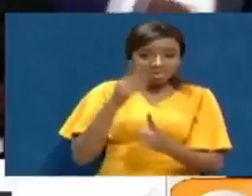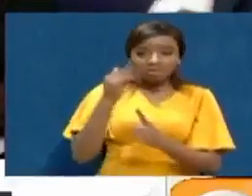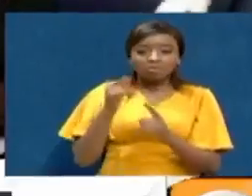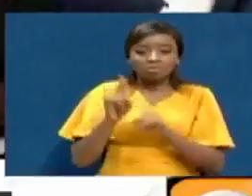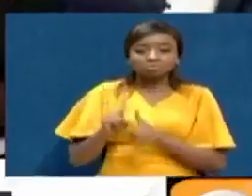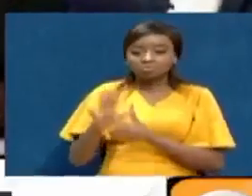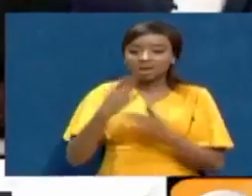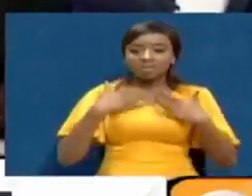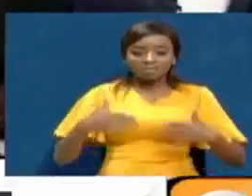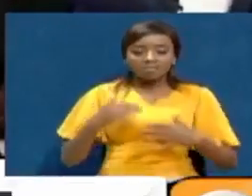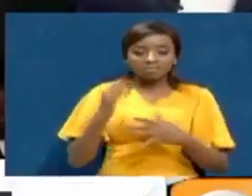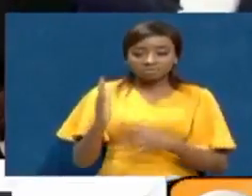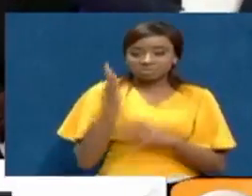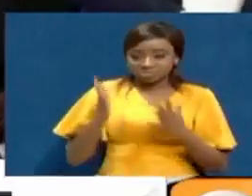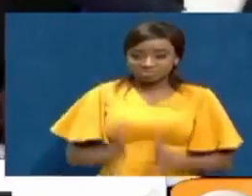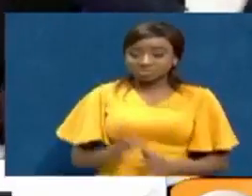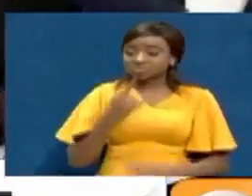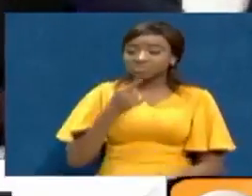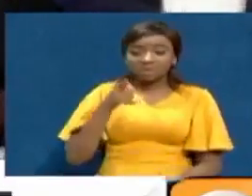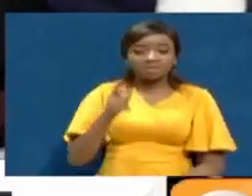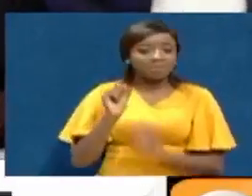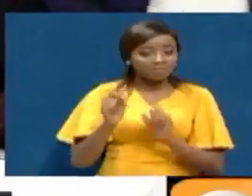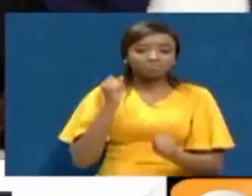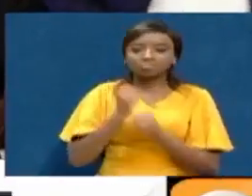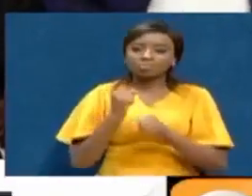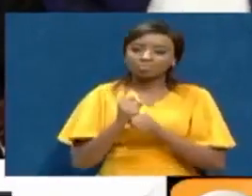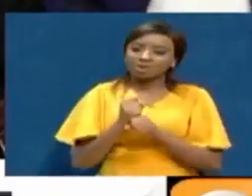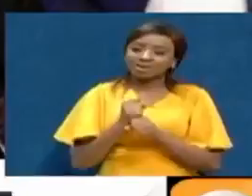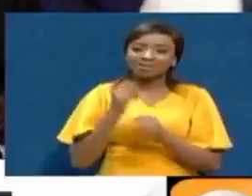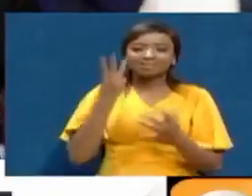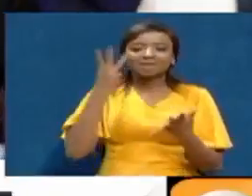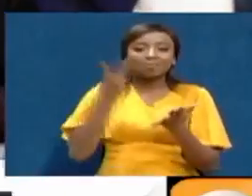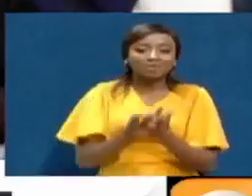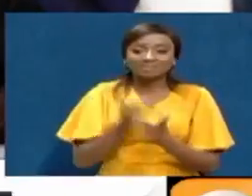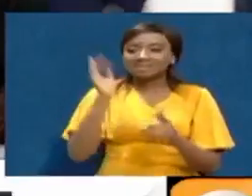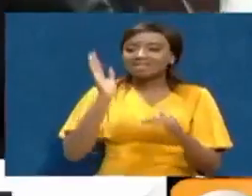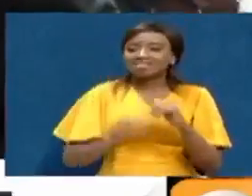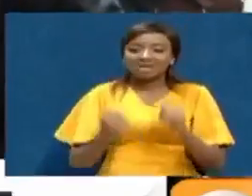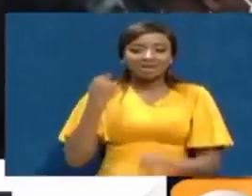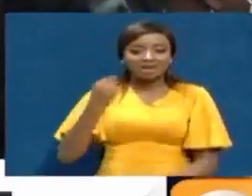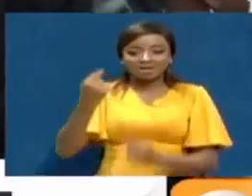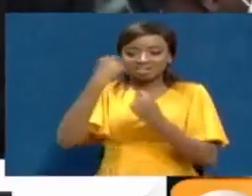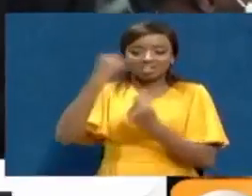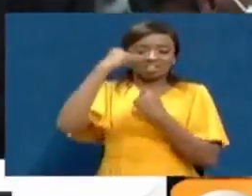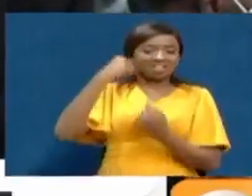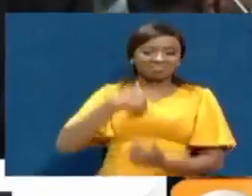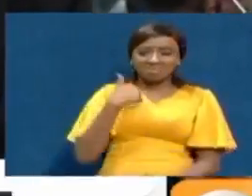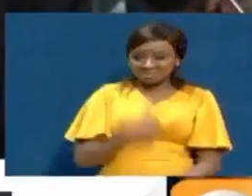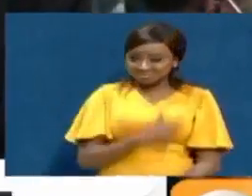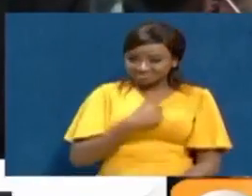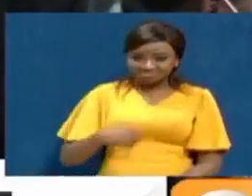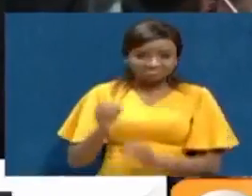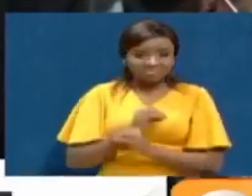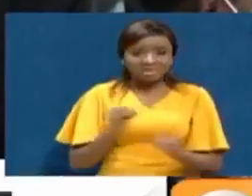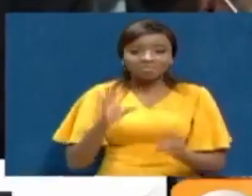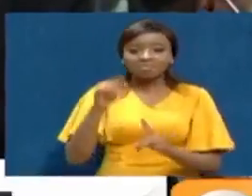Bodo, argues that he would serve better as a state witness rather than an accused person in the murder case. Obure, in what appears to be